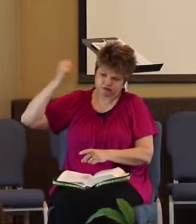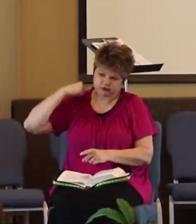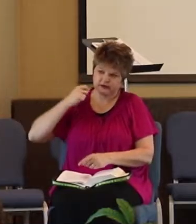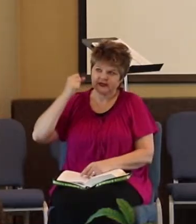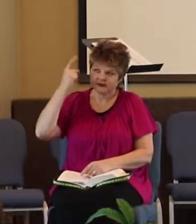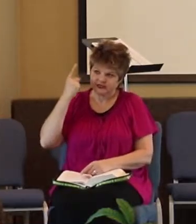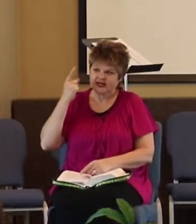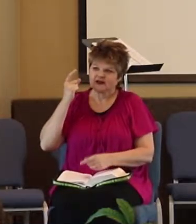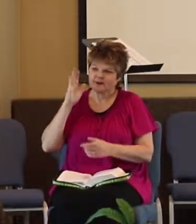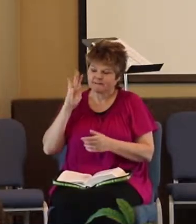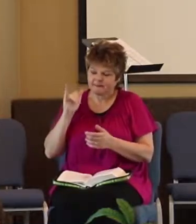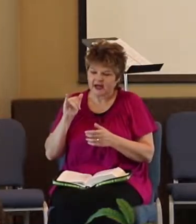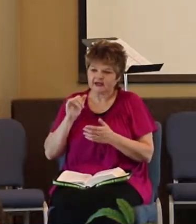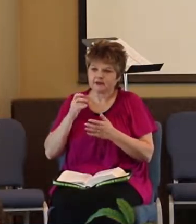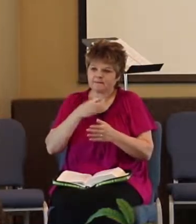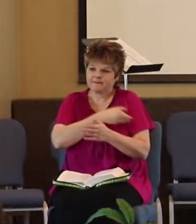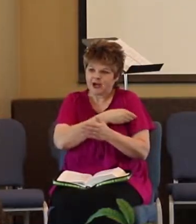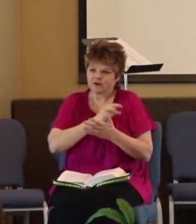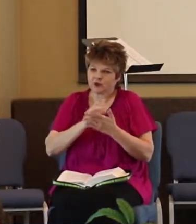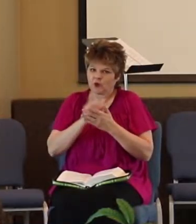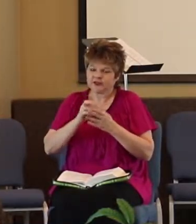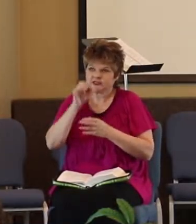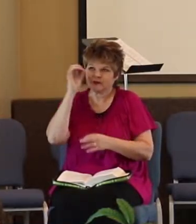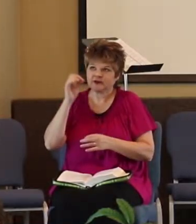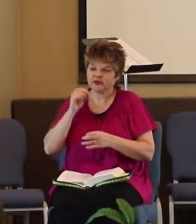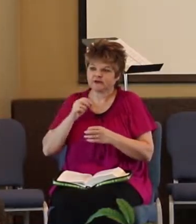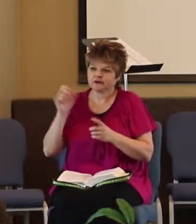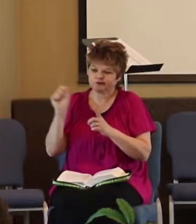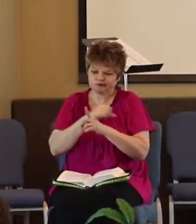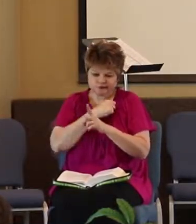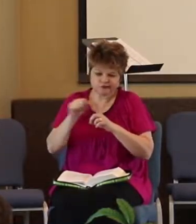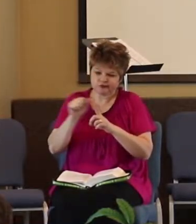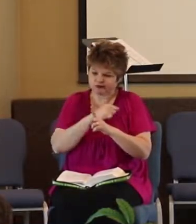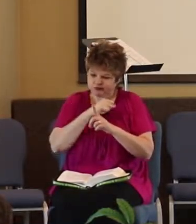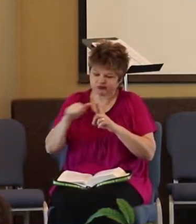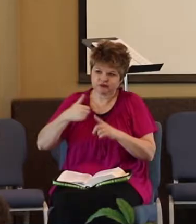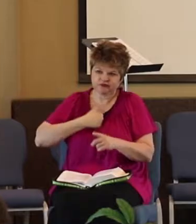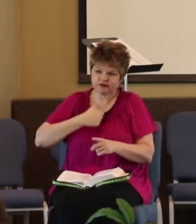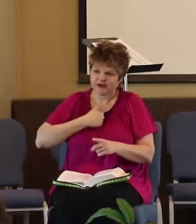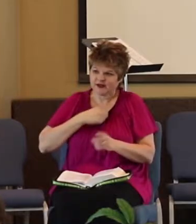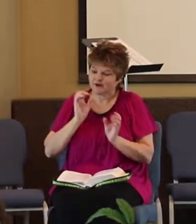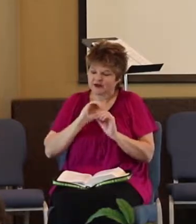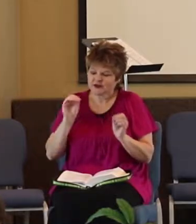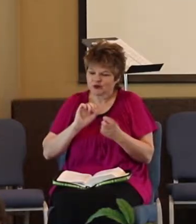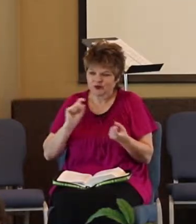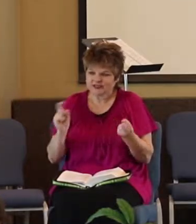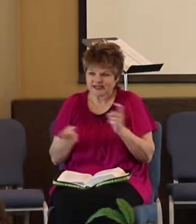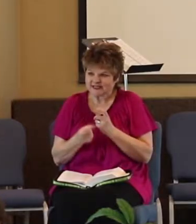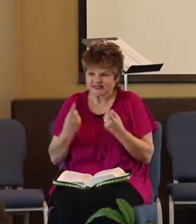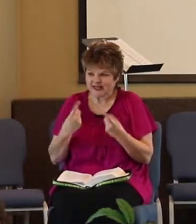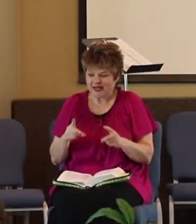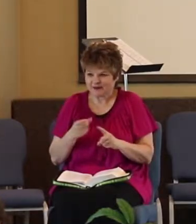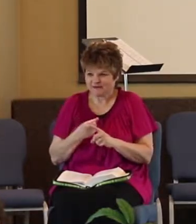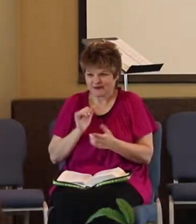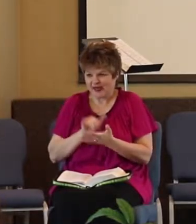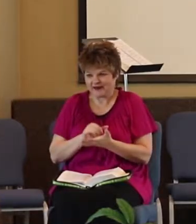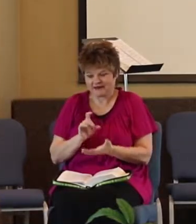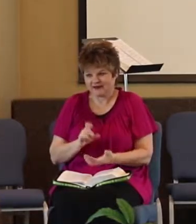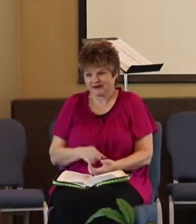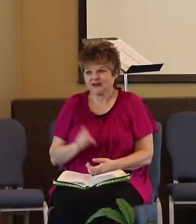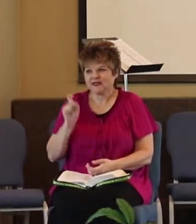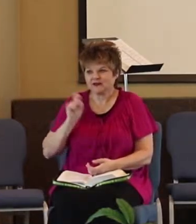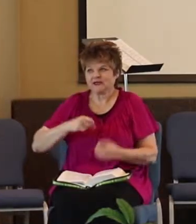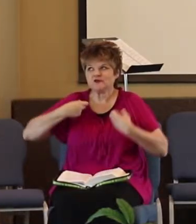by the power of the Holy Spirit, that you're just beating yourself up. But no change is going to come from beating yourself up. You